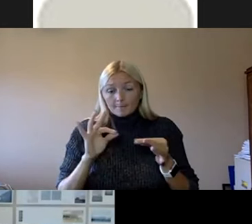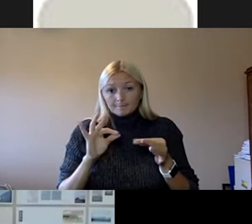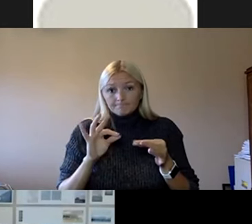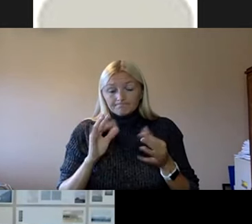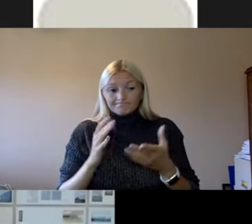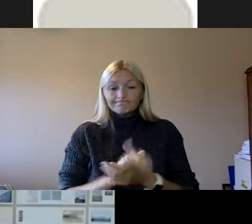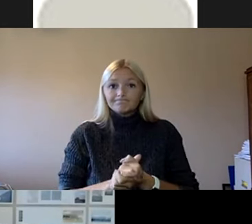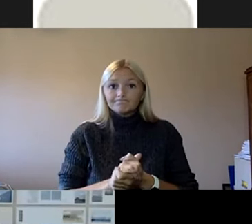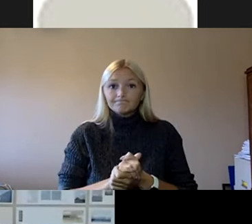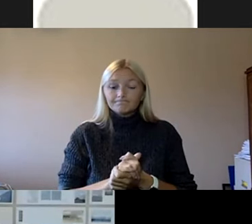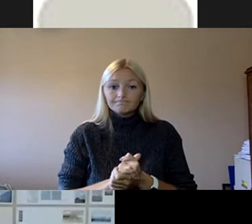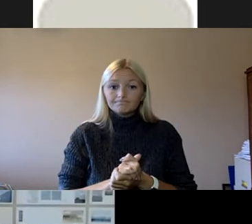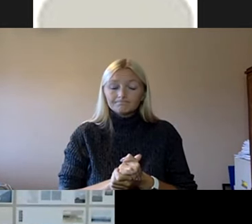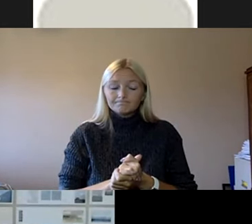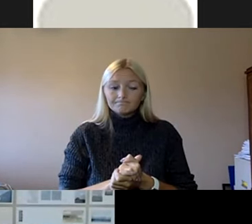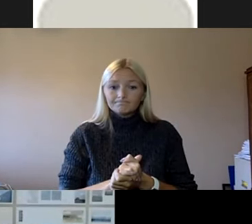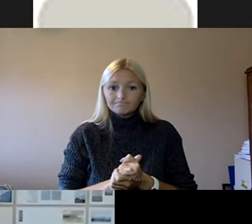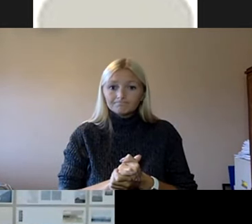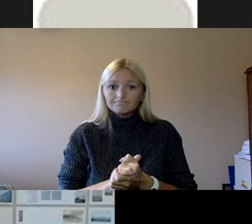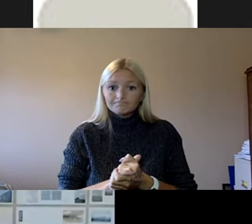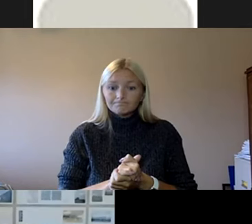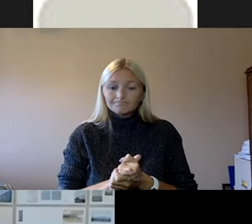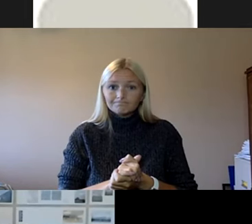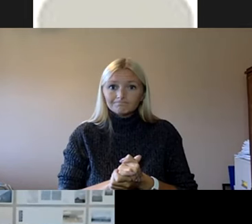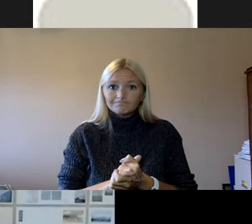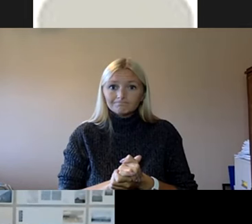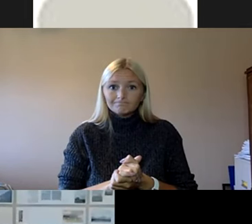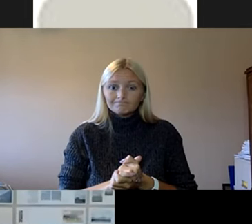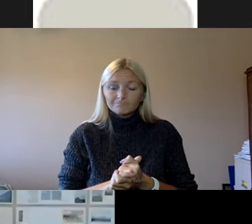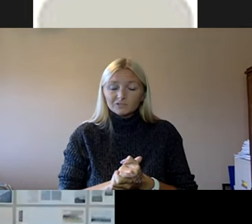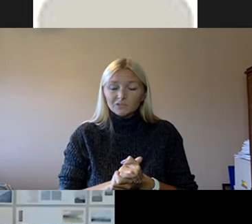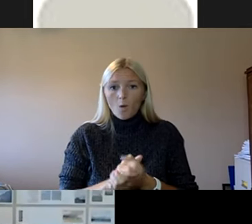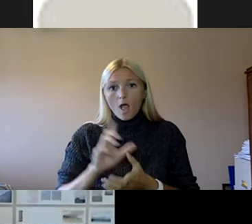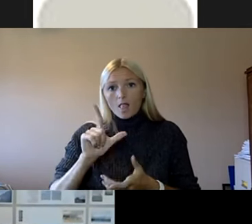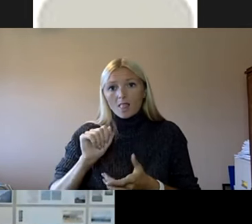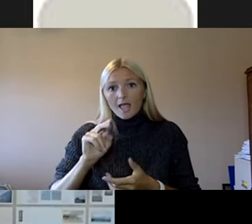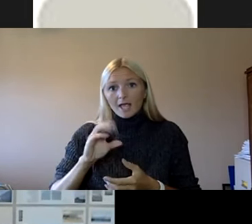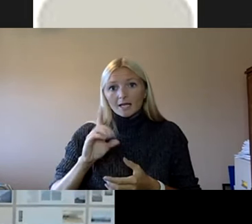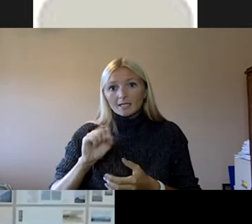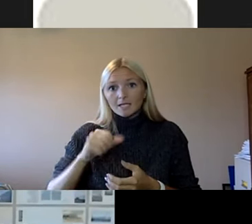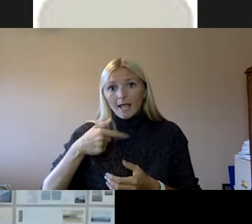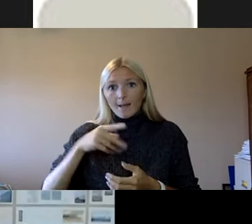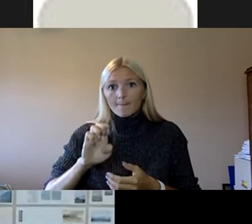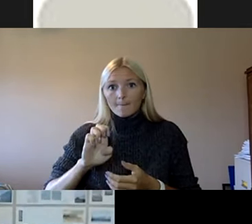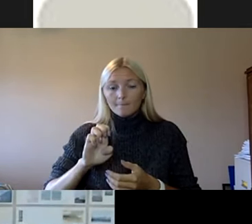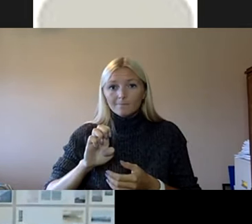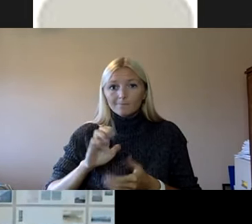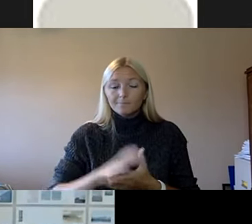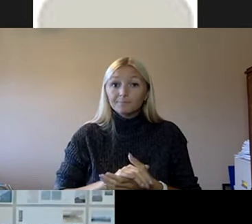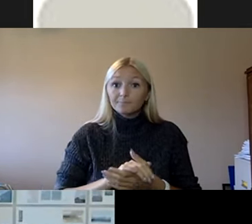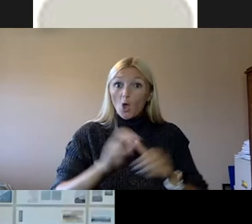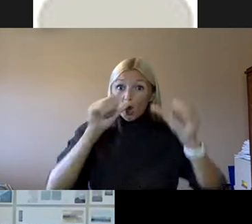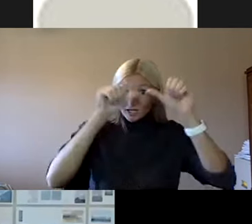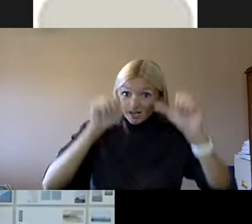saying, I would say that the notion of a landscape, the idea that architecture has to be in